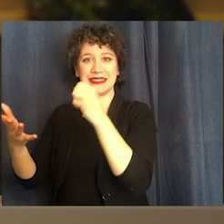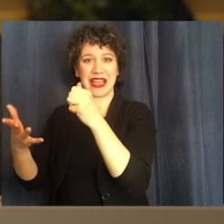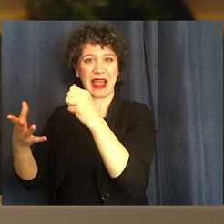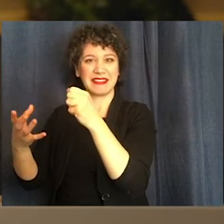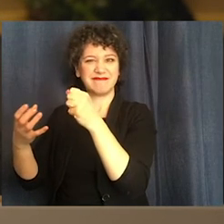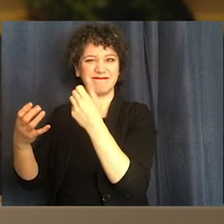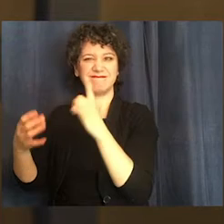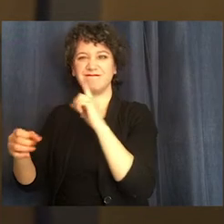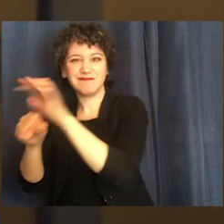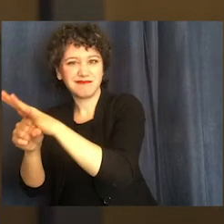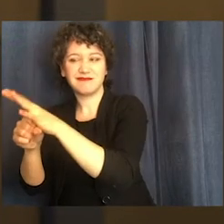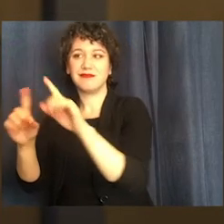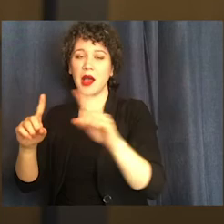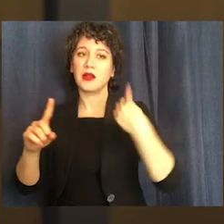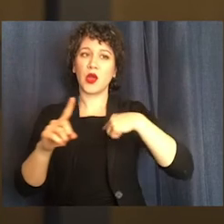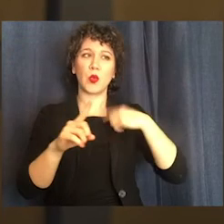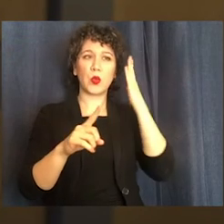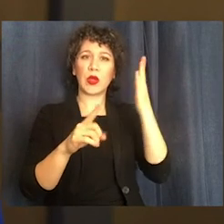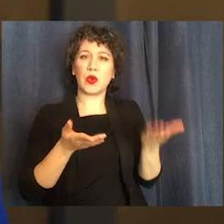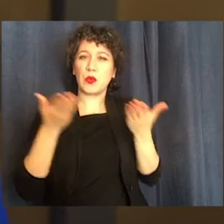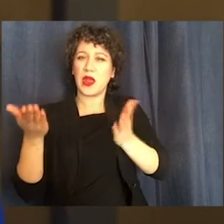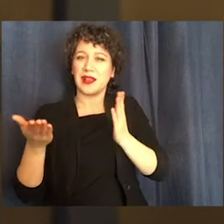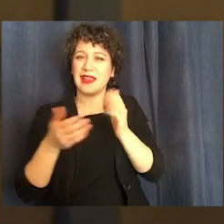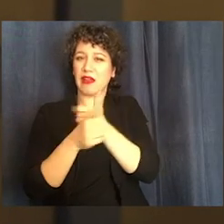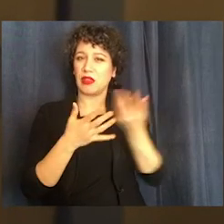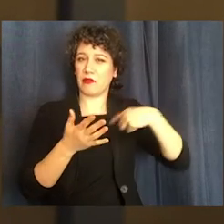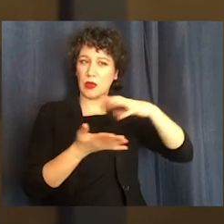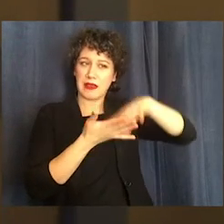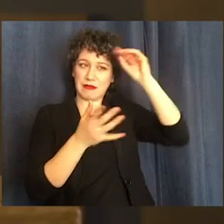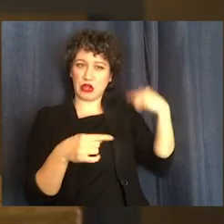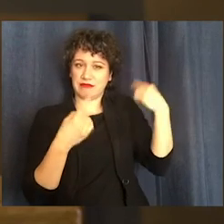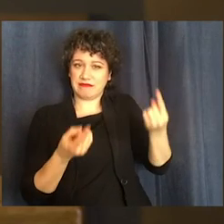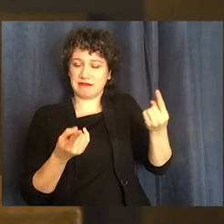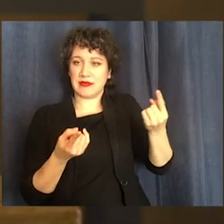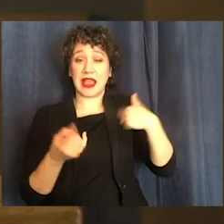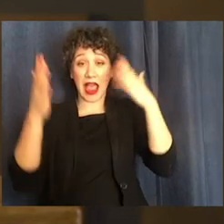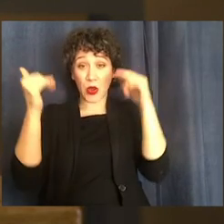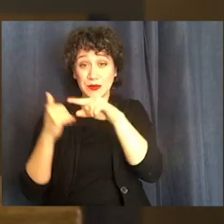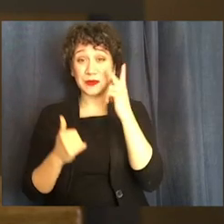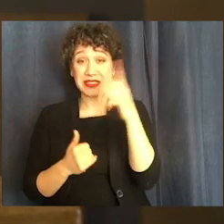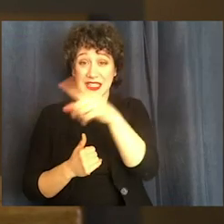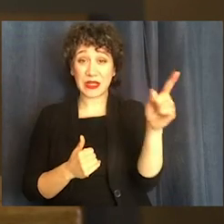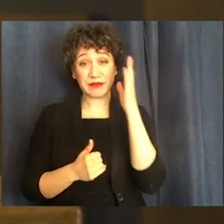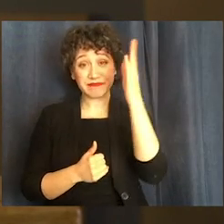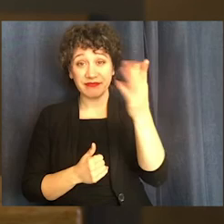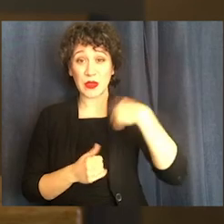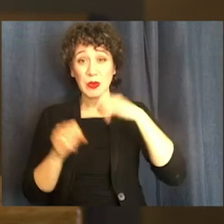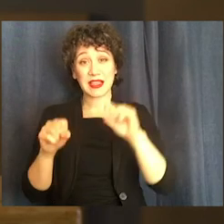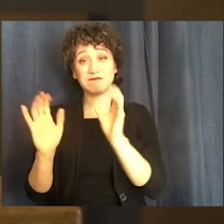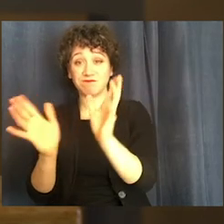to face. Next will be a musical performance by Madison Drotti. Maddie is an incredible singer